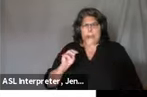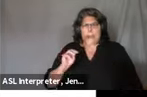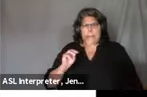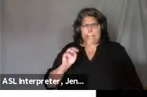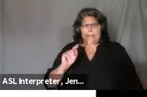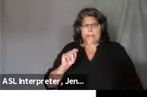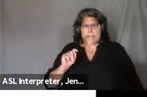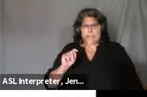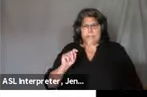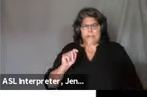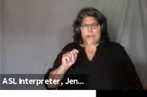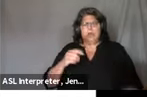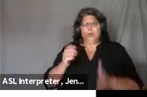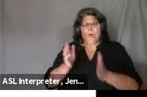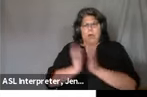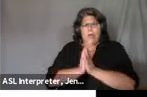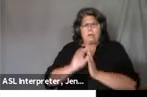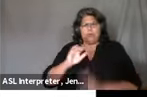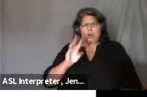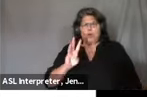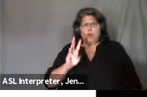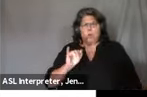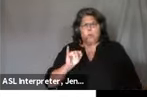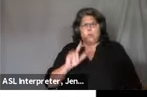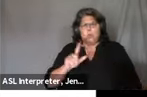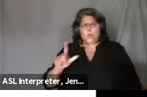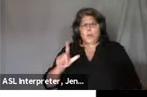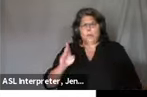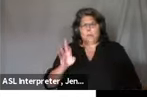to Will Burns of David J. Powers and Associates.